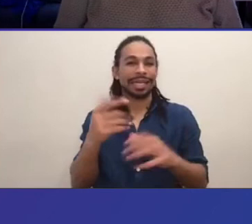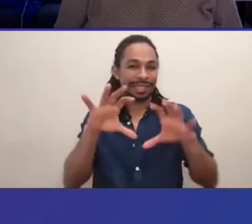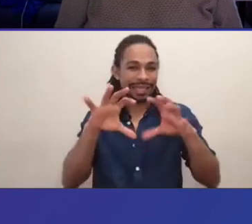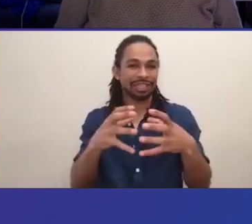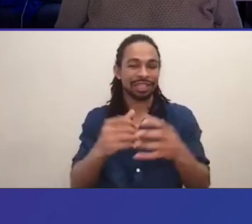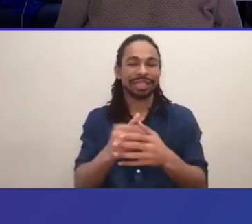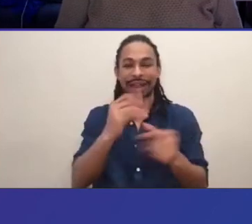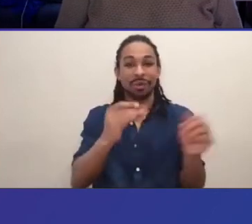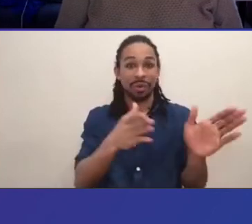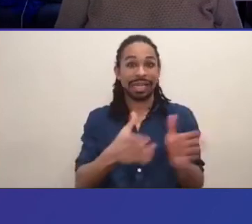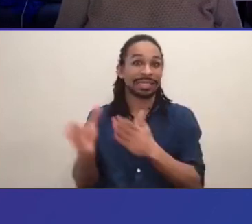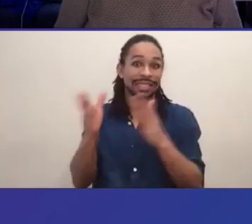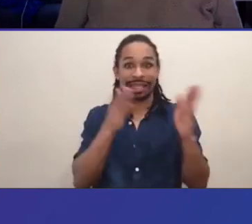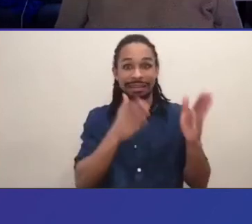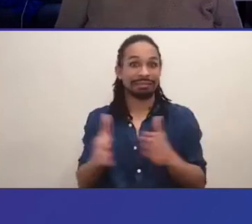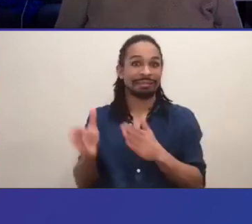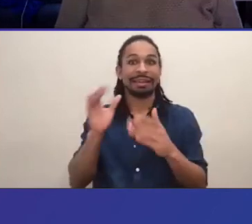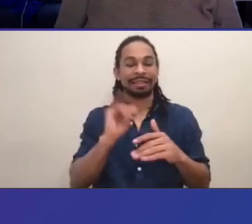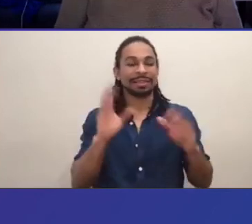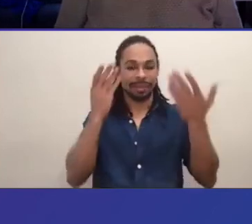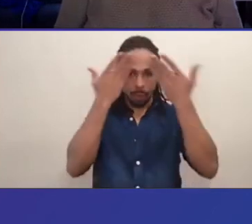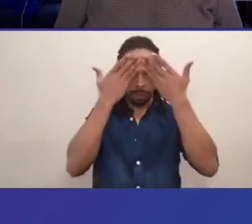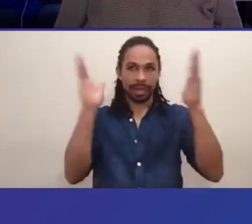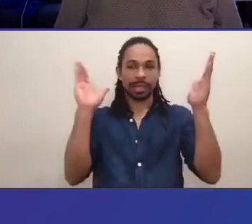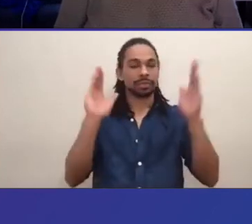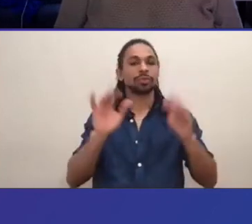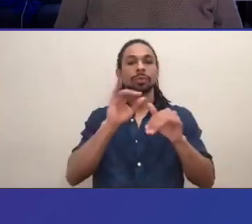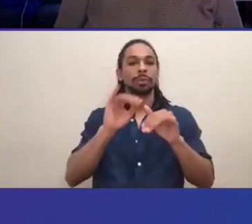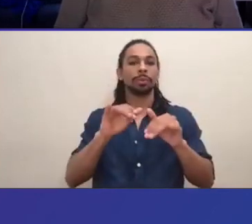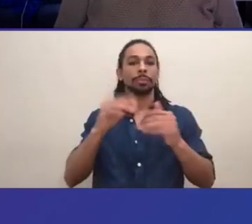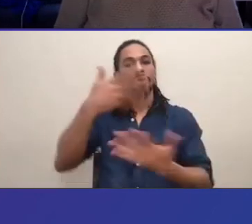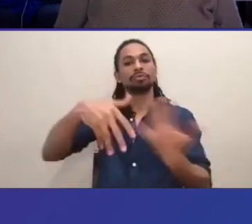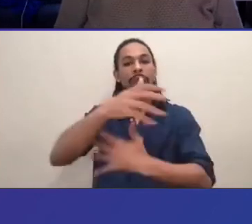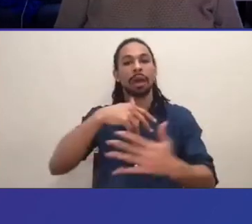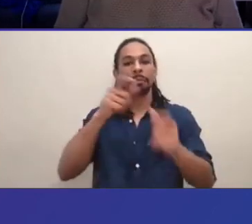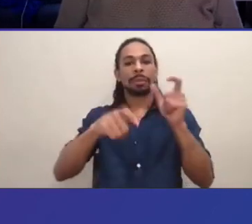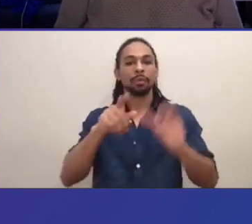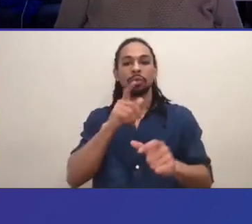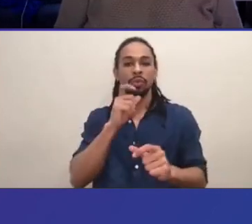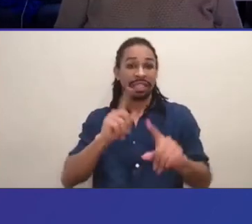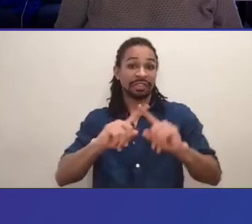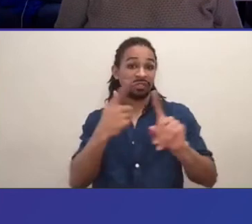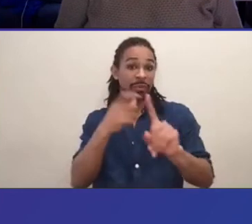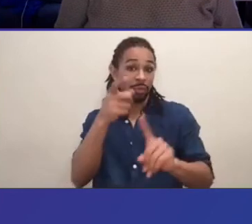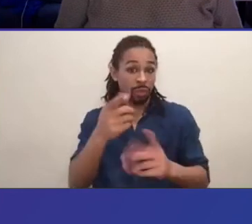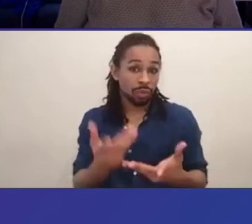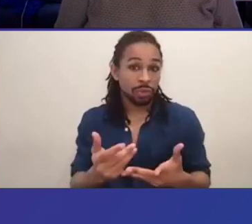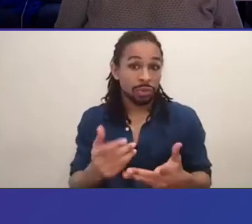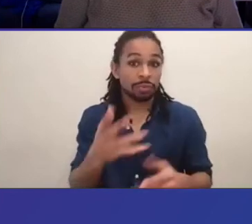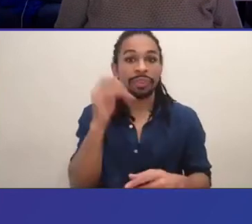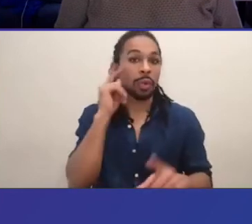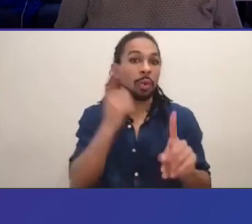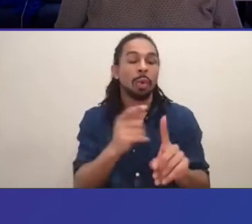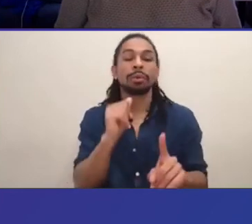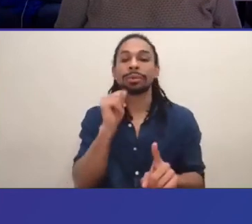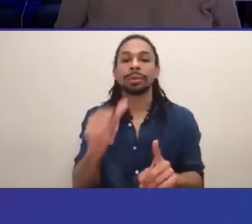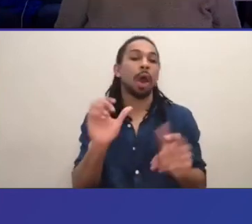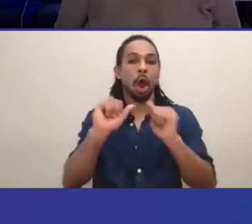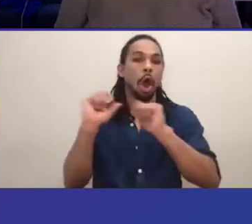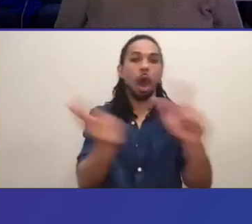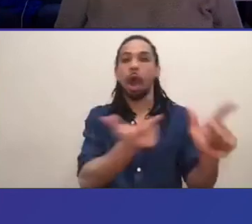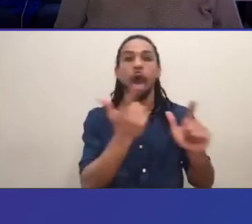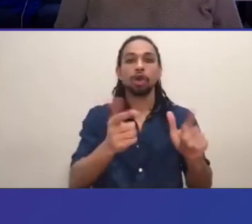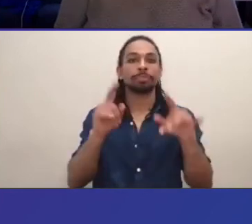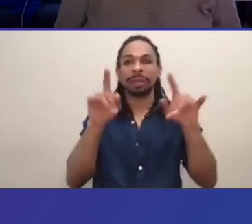the openness to be around people who are not like you, and the goal is not to all be one